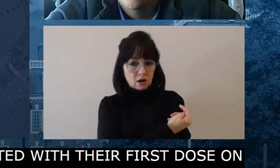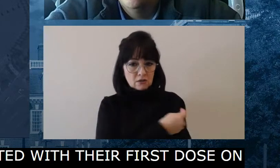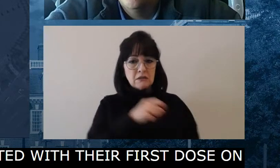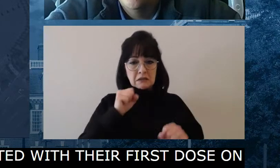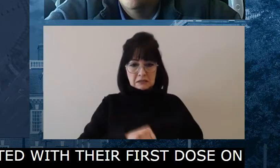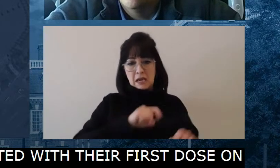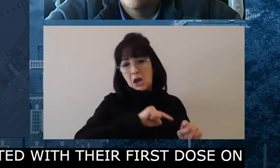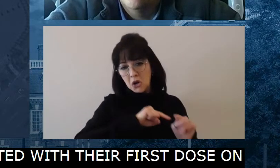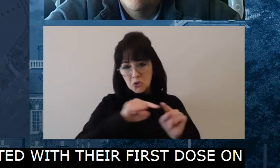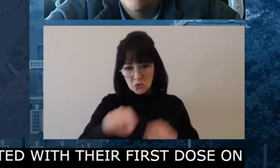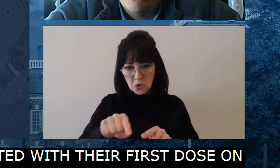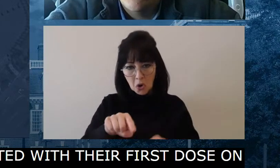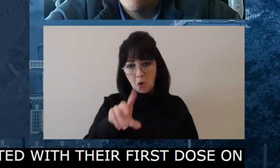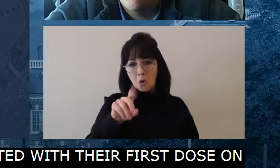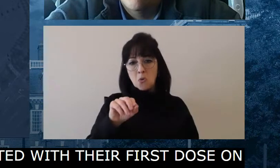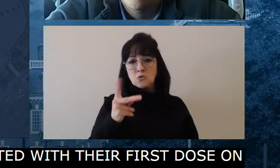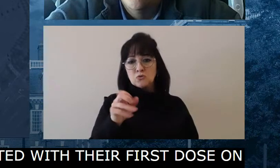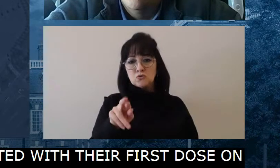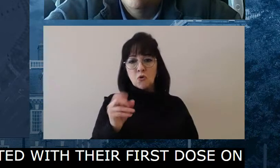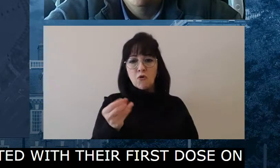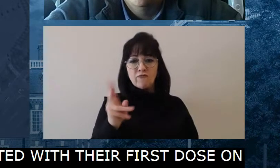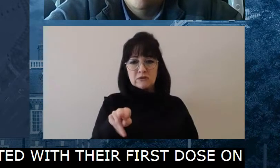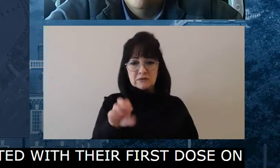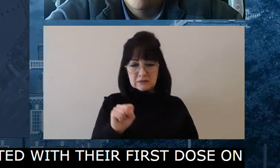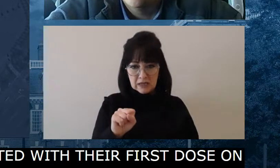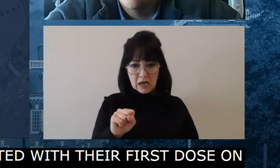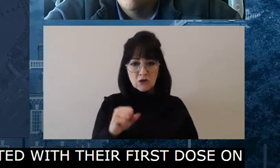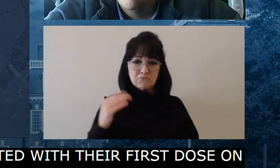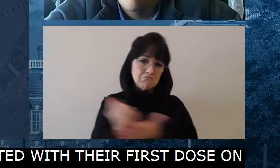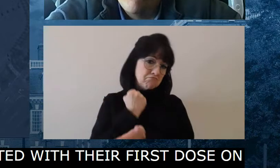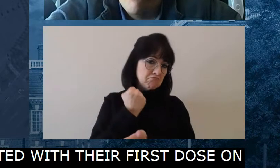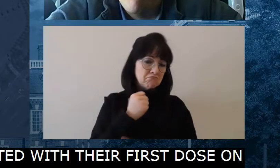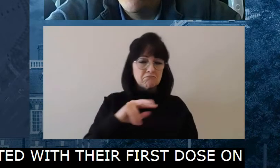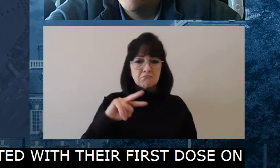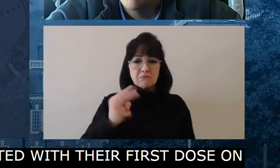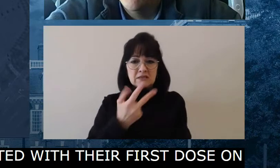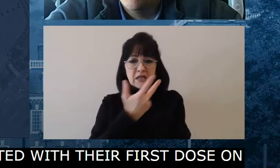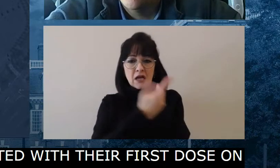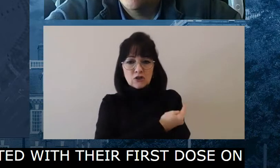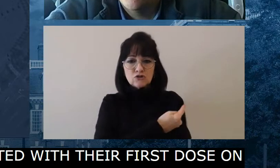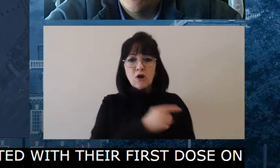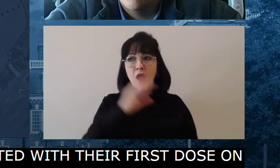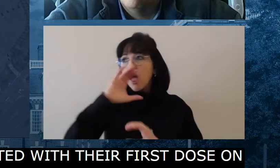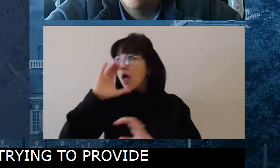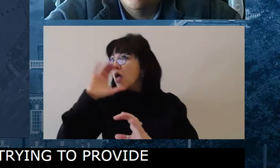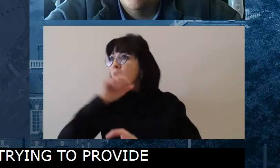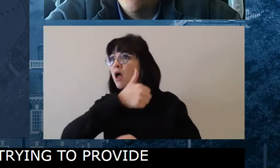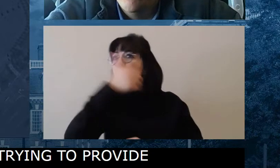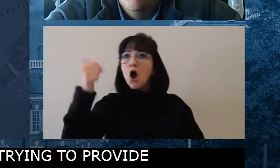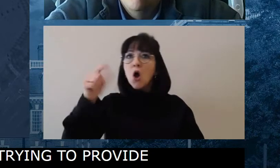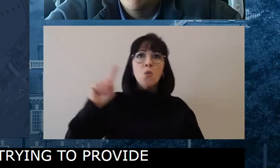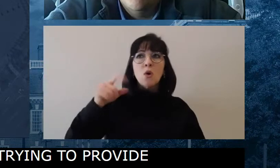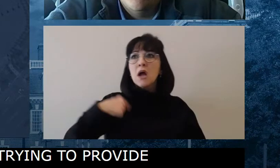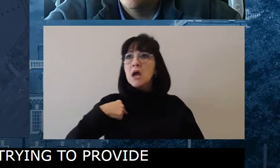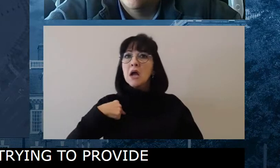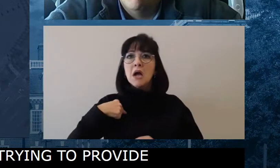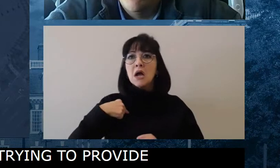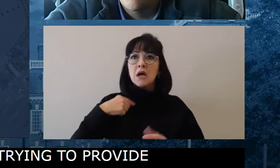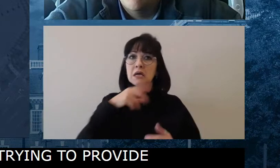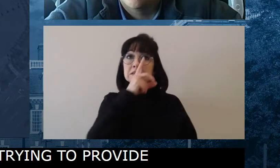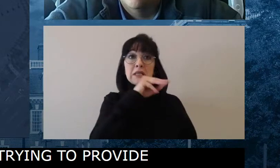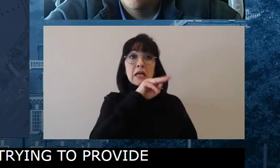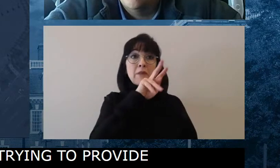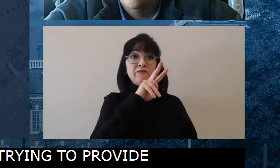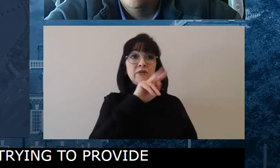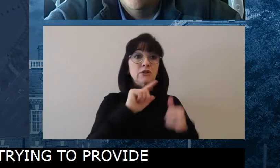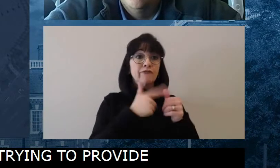and take that worrisome of trying to find someplace else to get it, because we know it's a supply